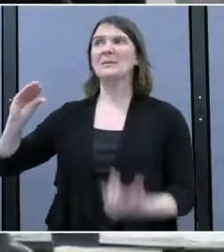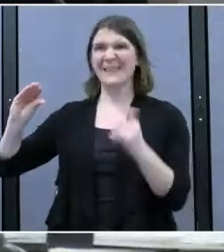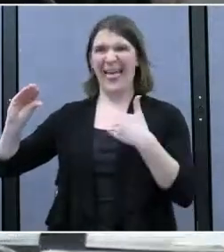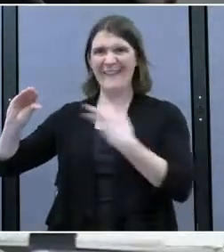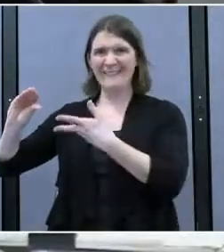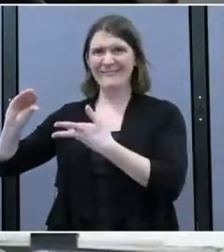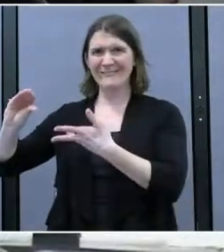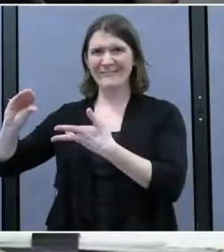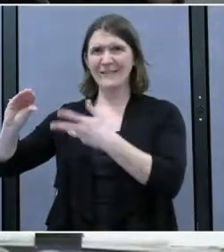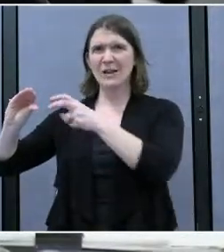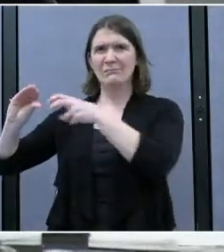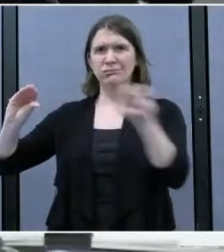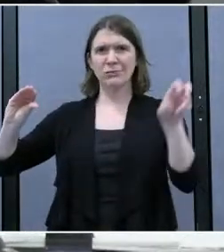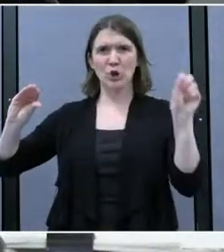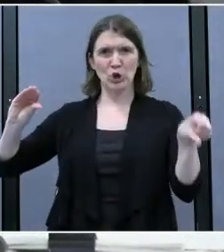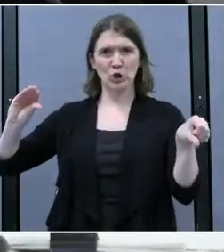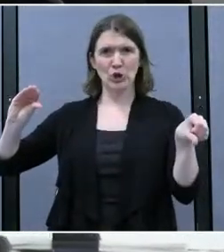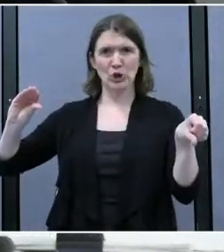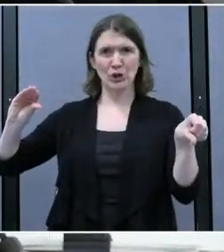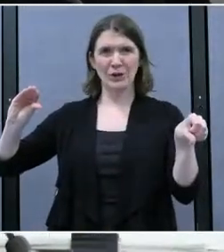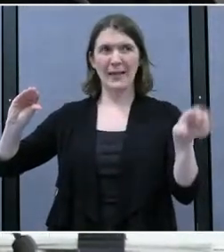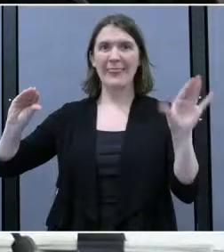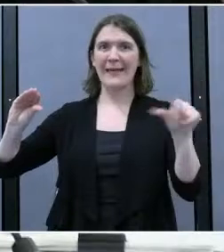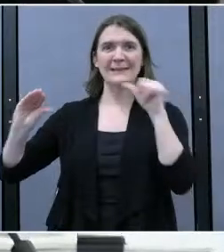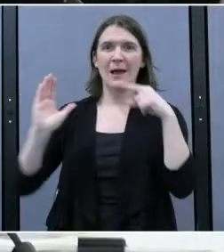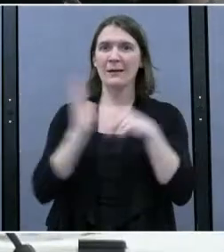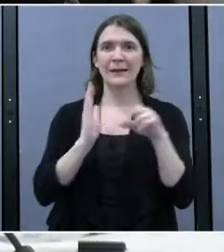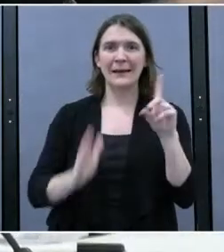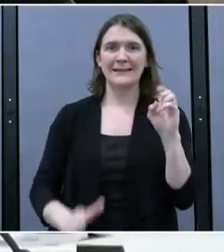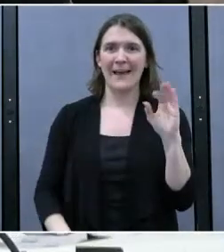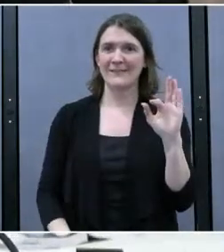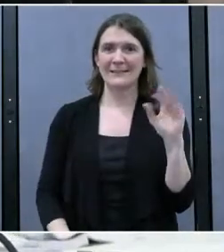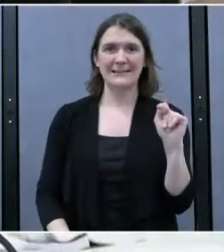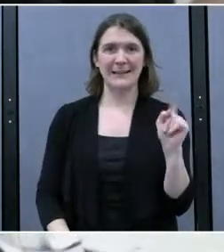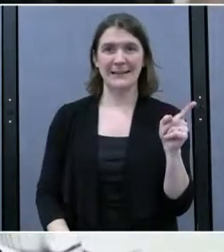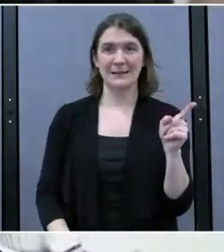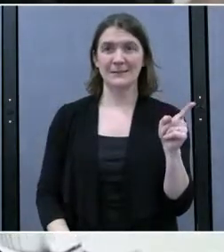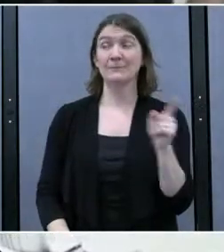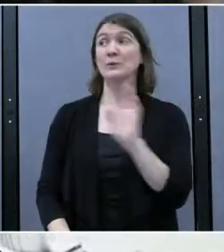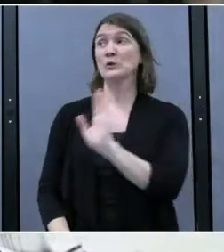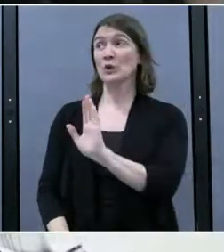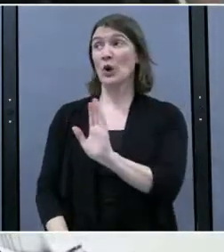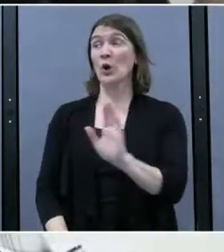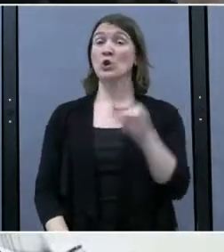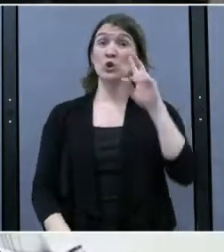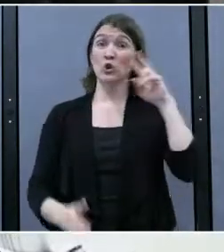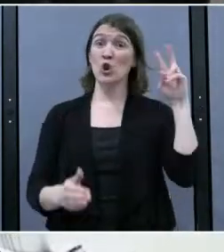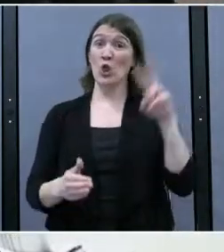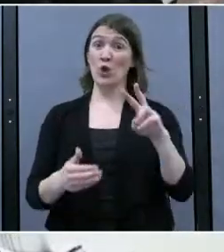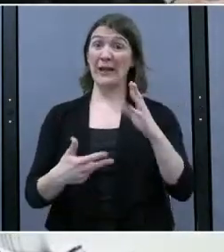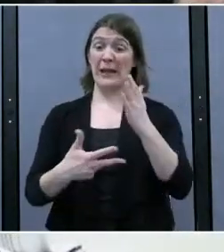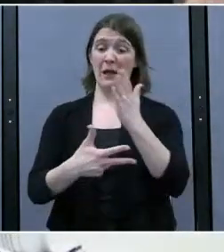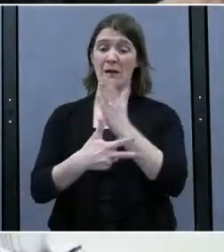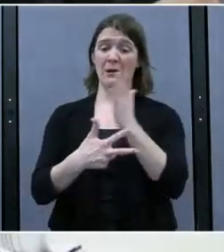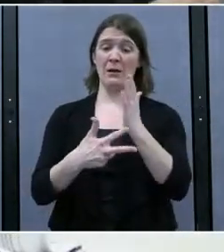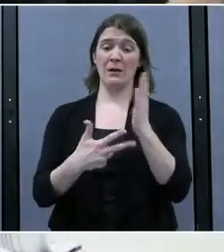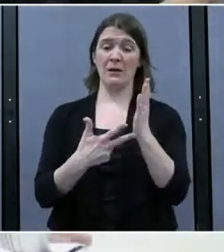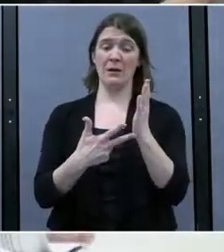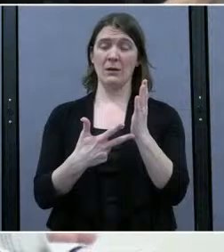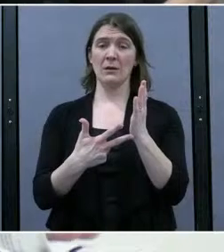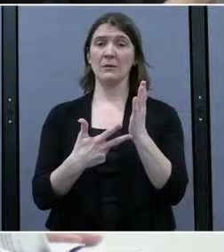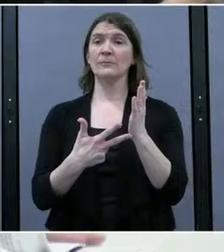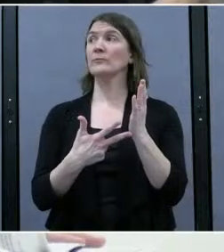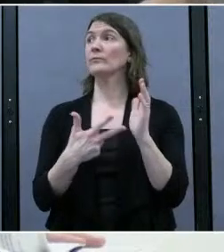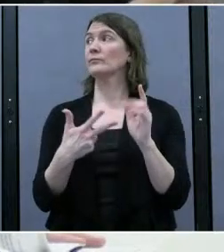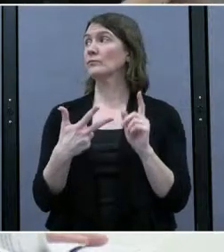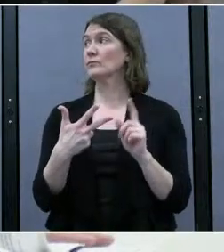somewhat from this. So what I think, to clarify or answer your question, is you're looking at what you're